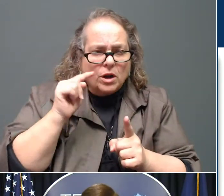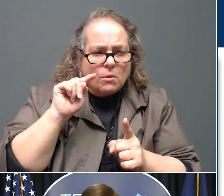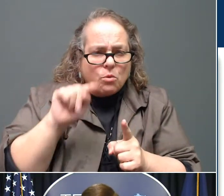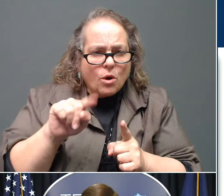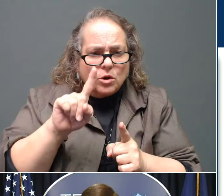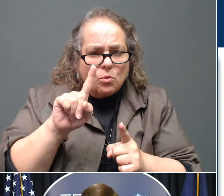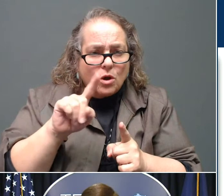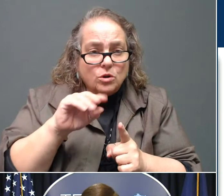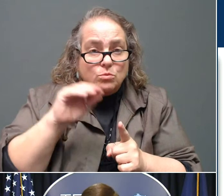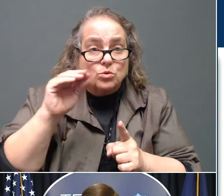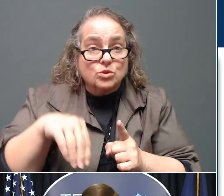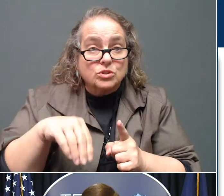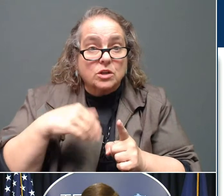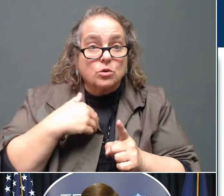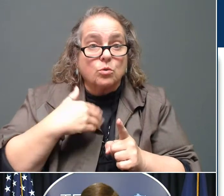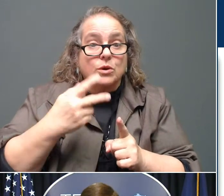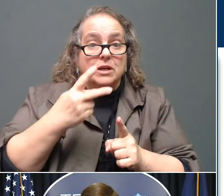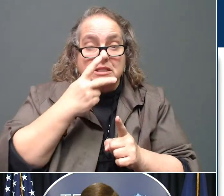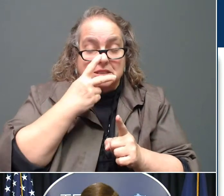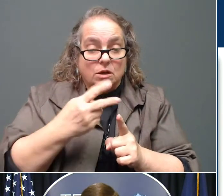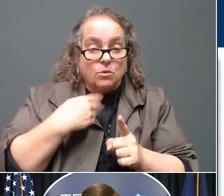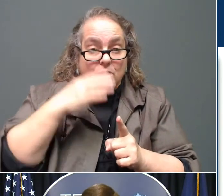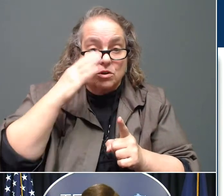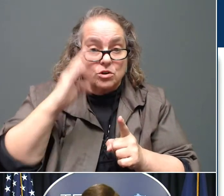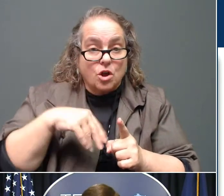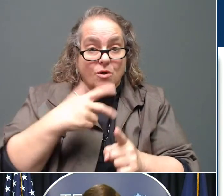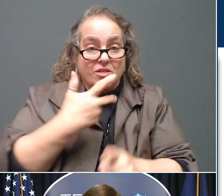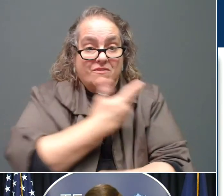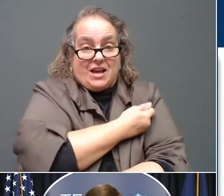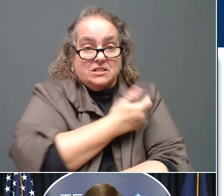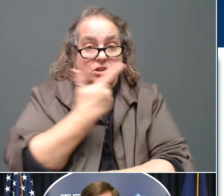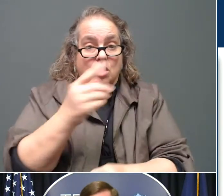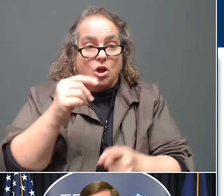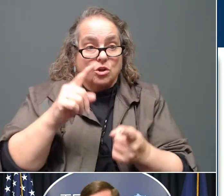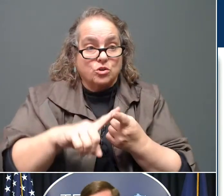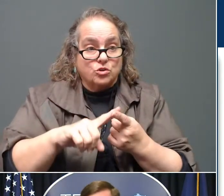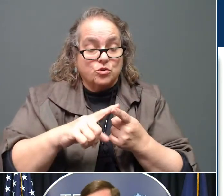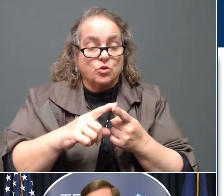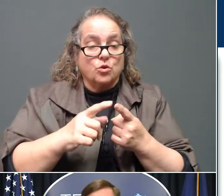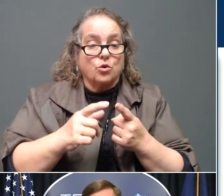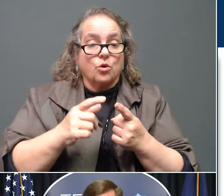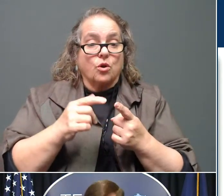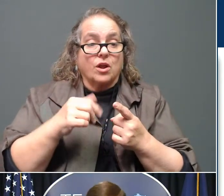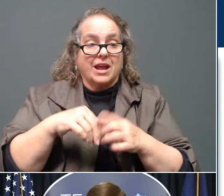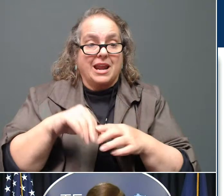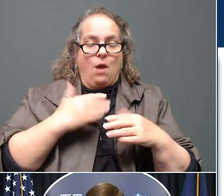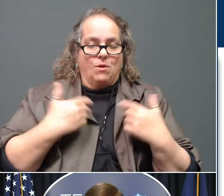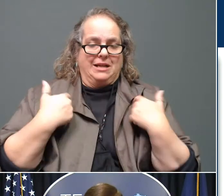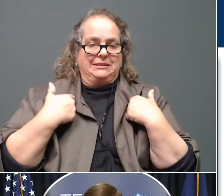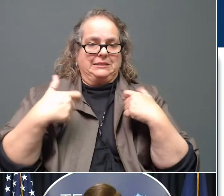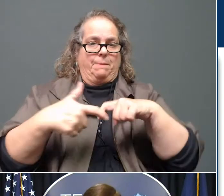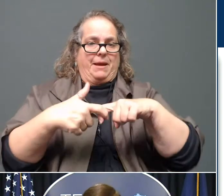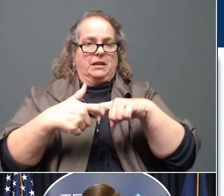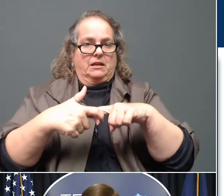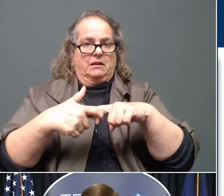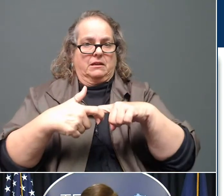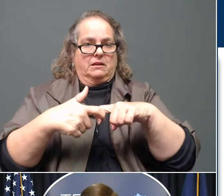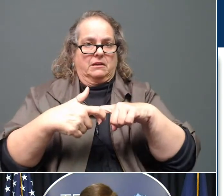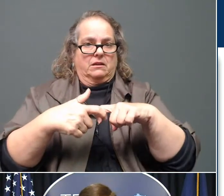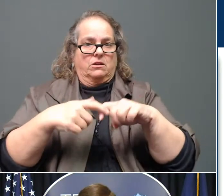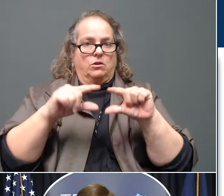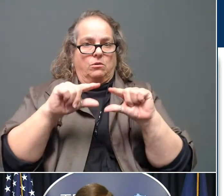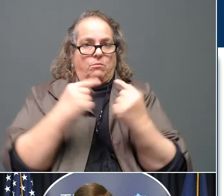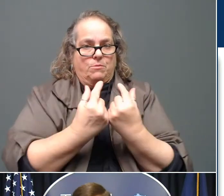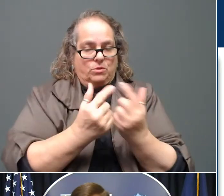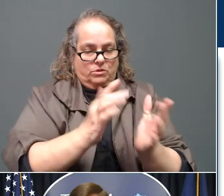1.1% of vaccines have gone to those in our Hispanic population. All